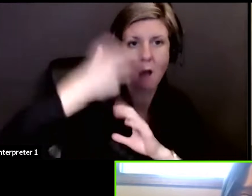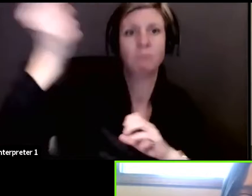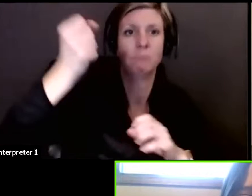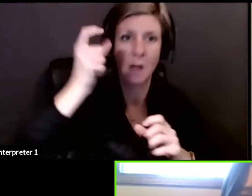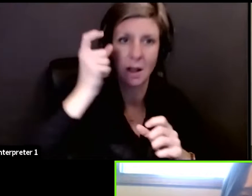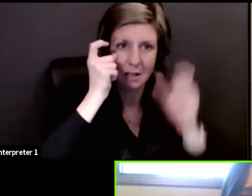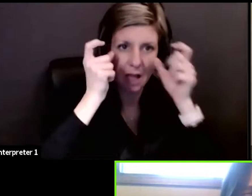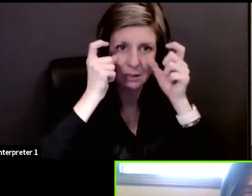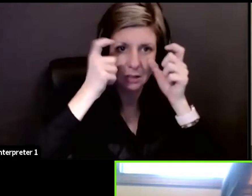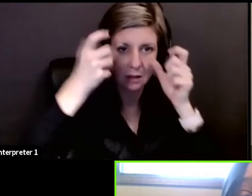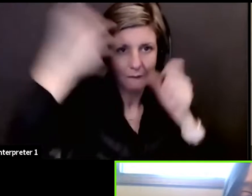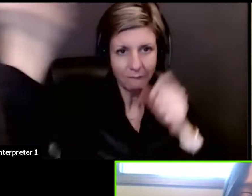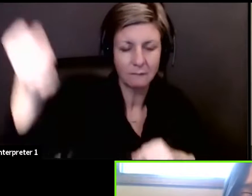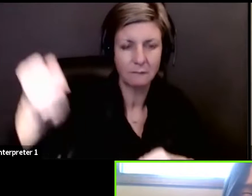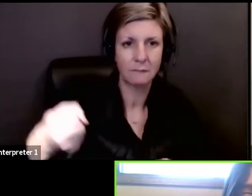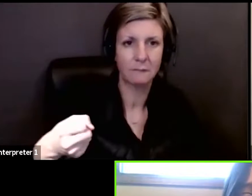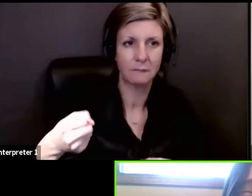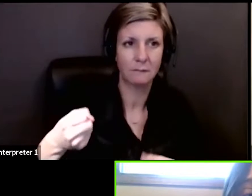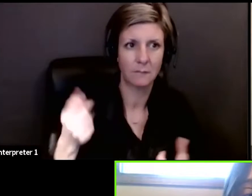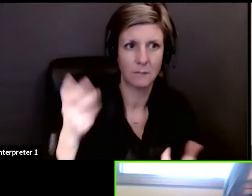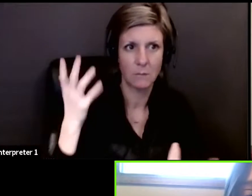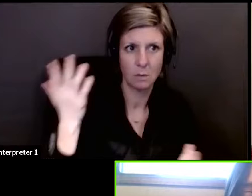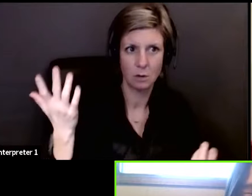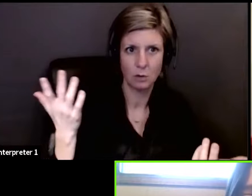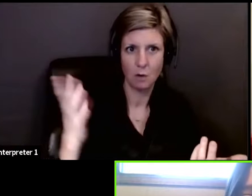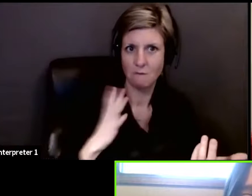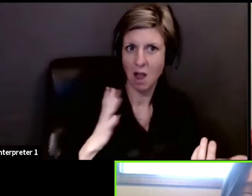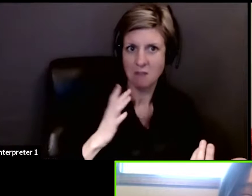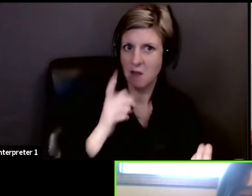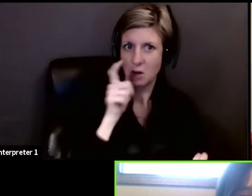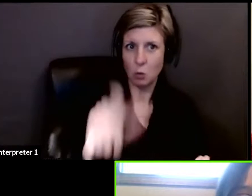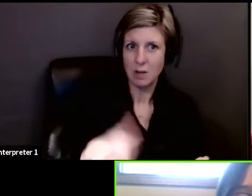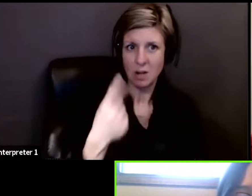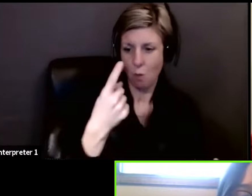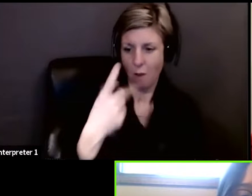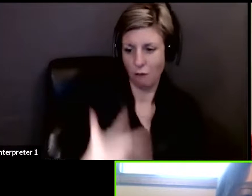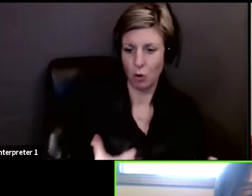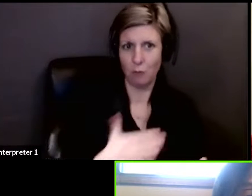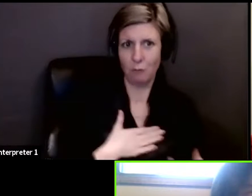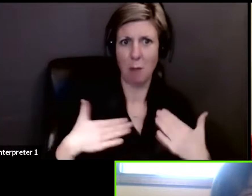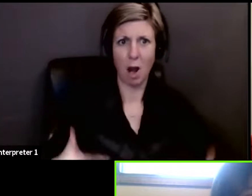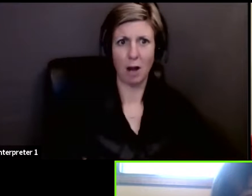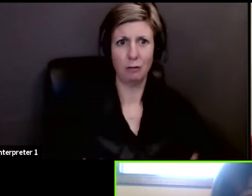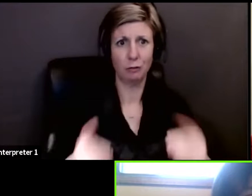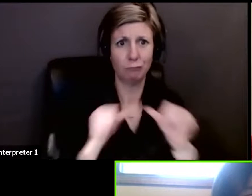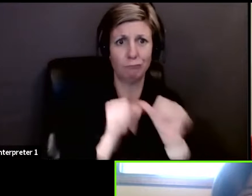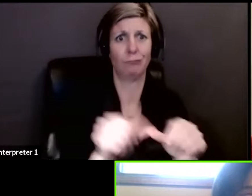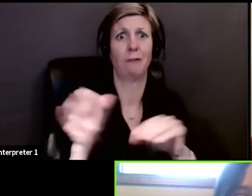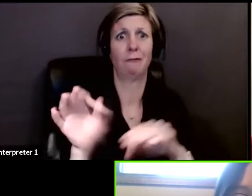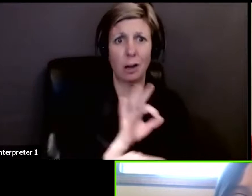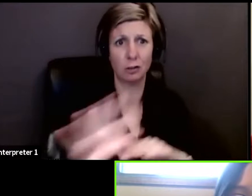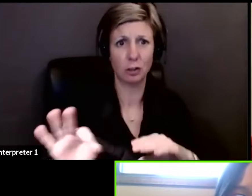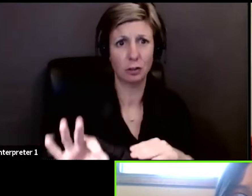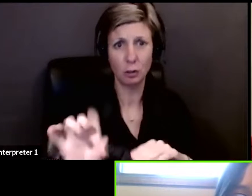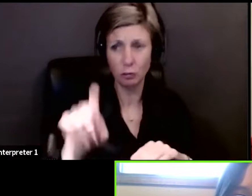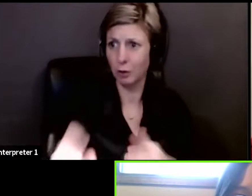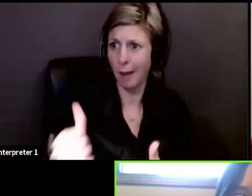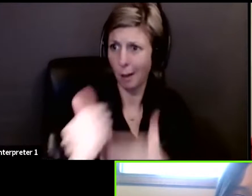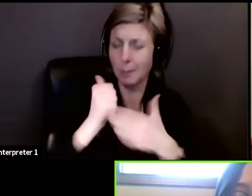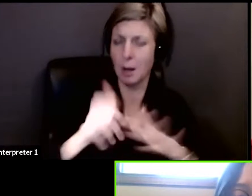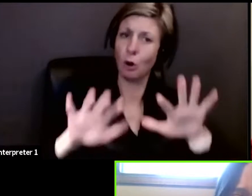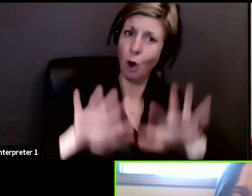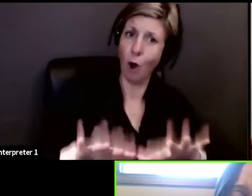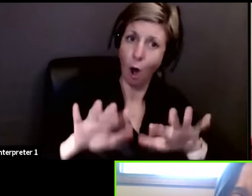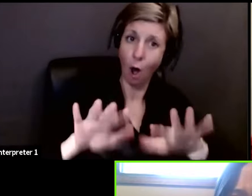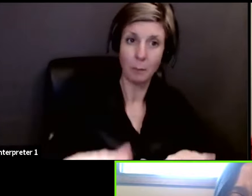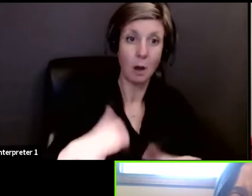like I need about 1/3 of my body to function or anything. And this was to help me calm down. Because you know what helps me calm down?